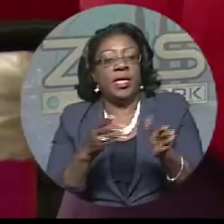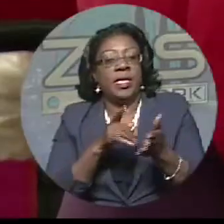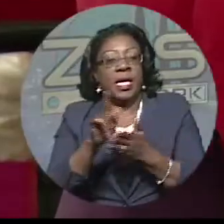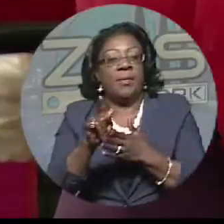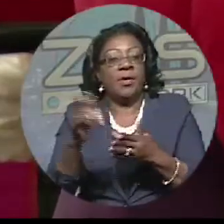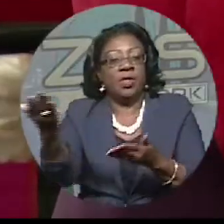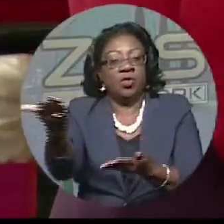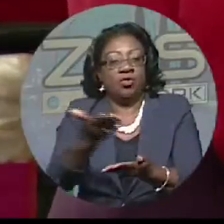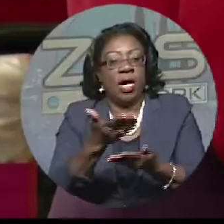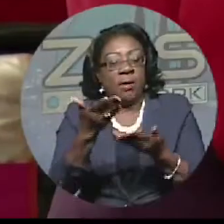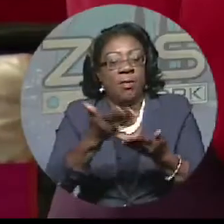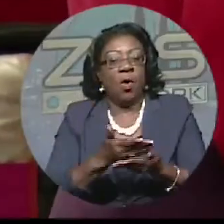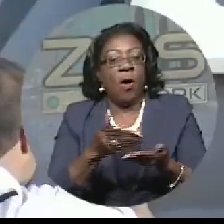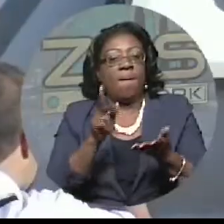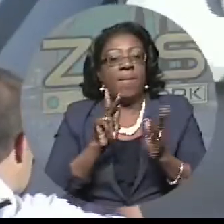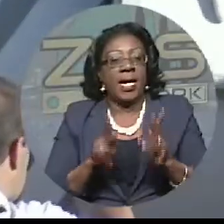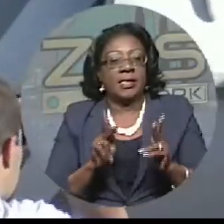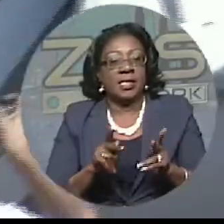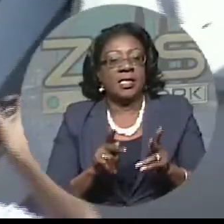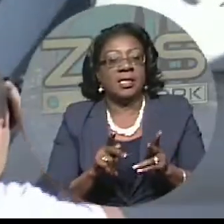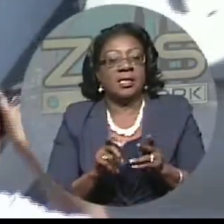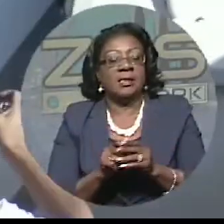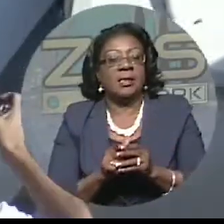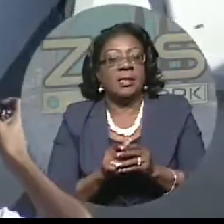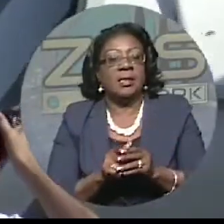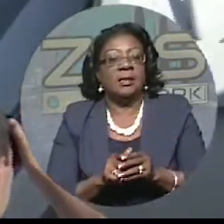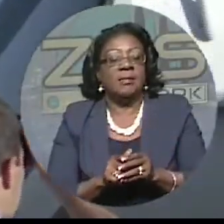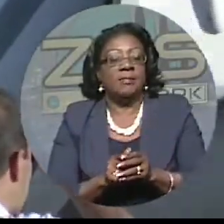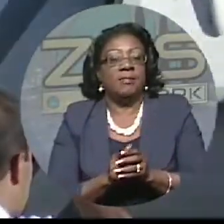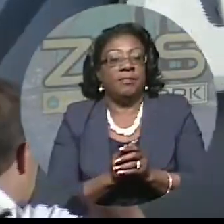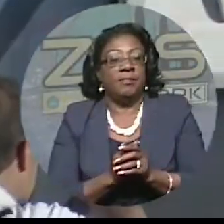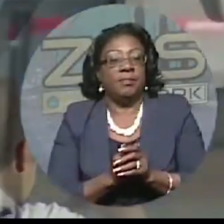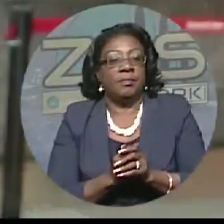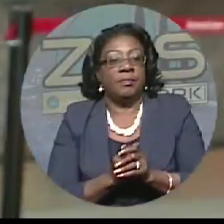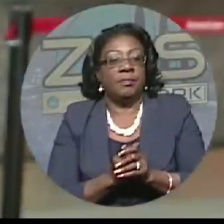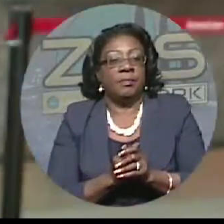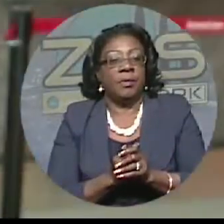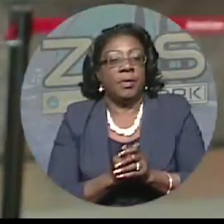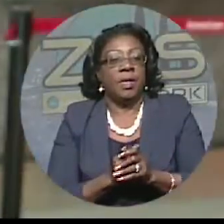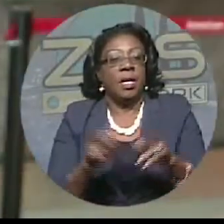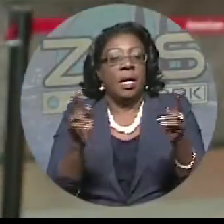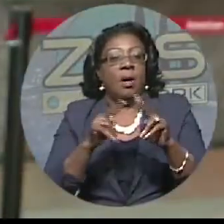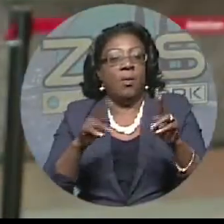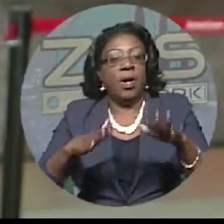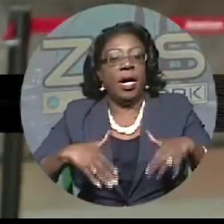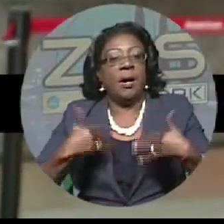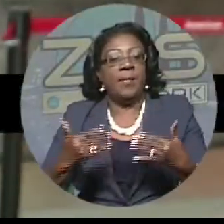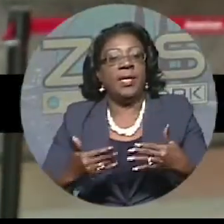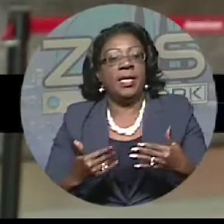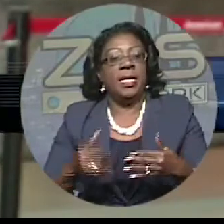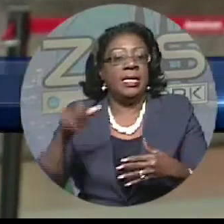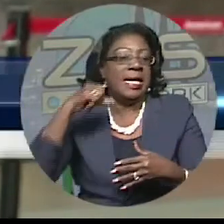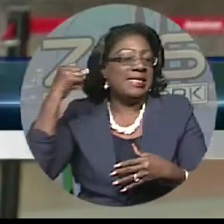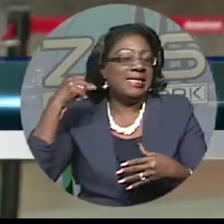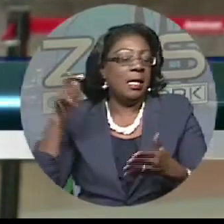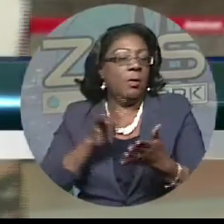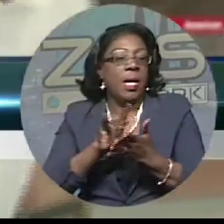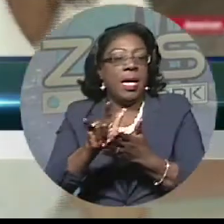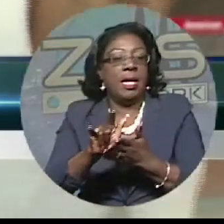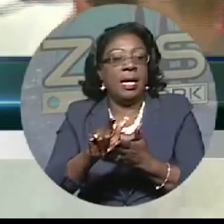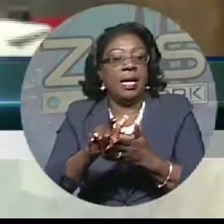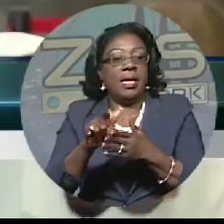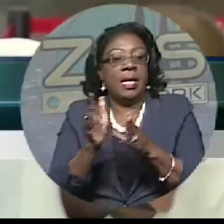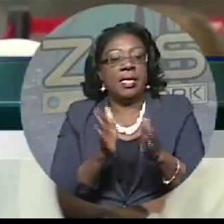more passengers, and the new route will help to do just that. I'm very grateful that Silver Airlines decided